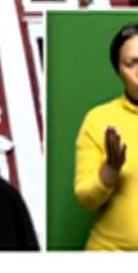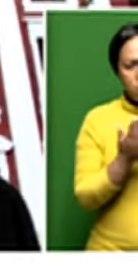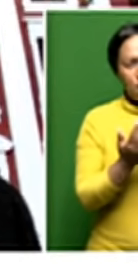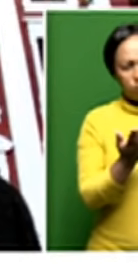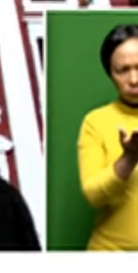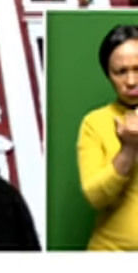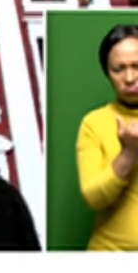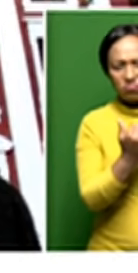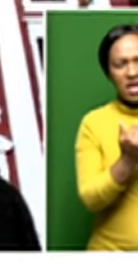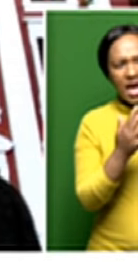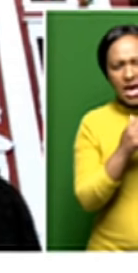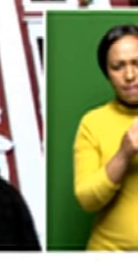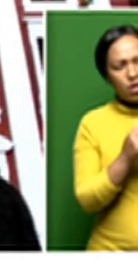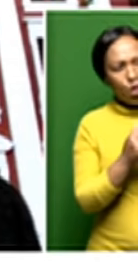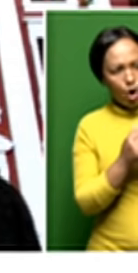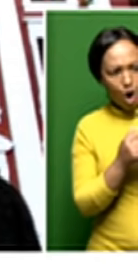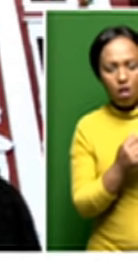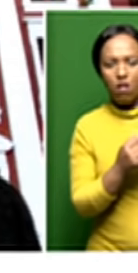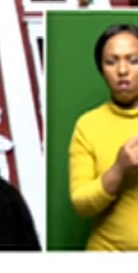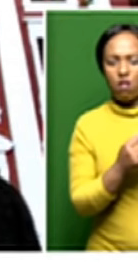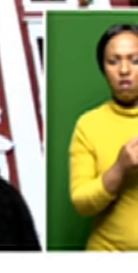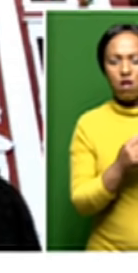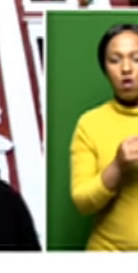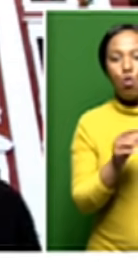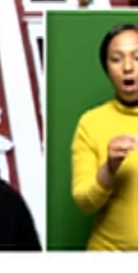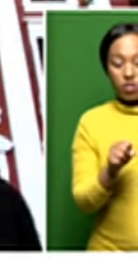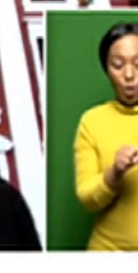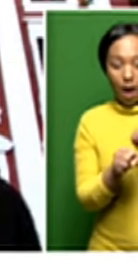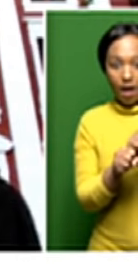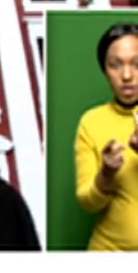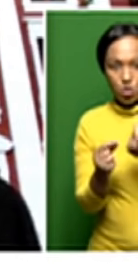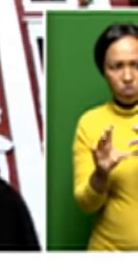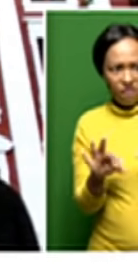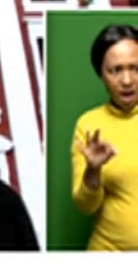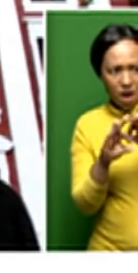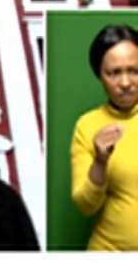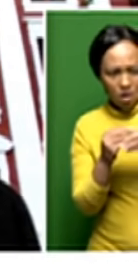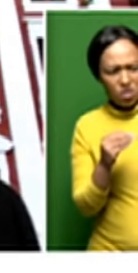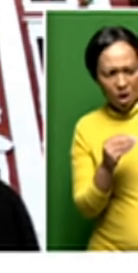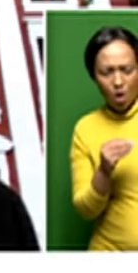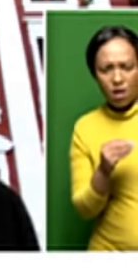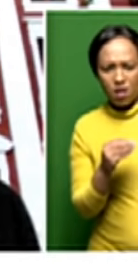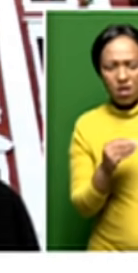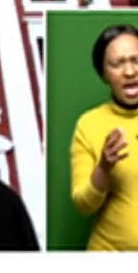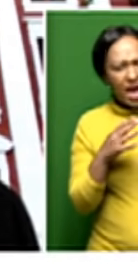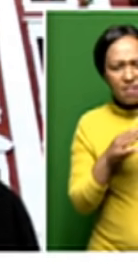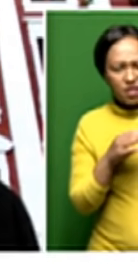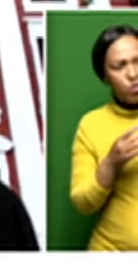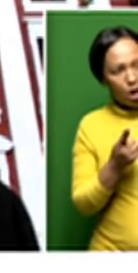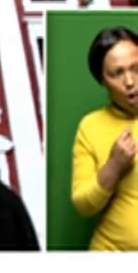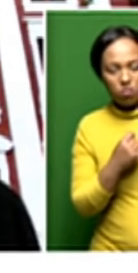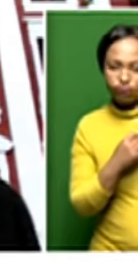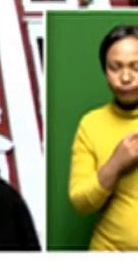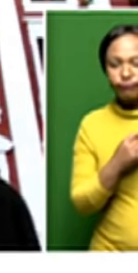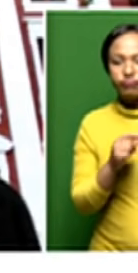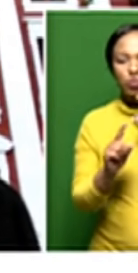they think will add value to the work that they will be doing. So there's no exemptions that are being made before even the process has